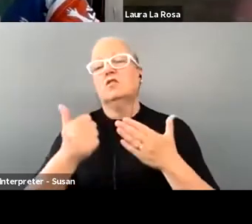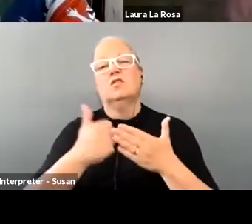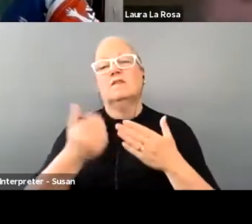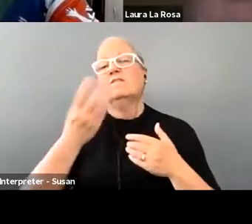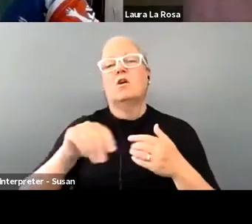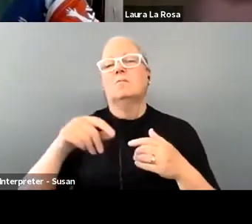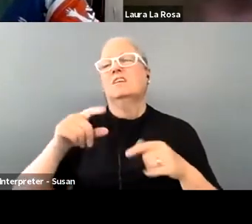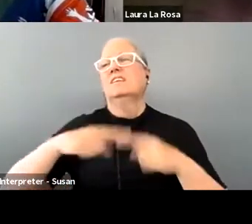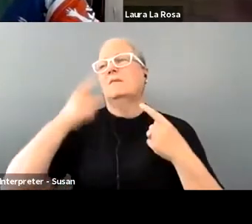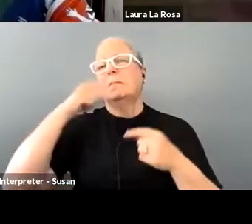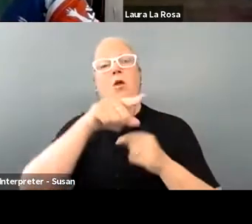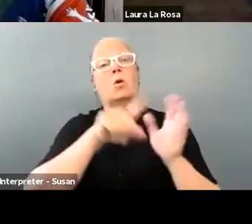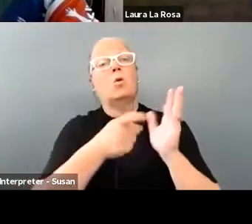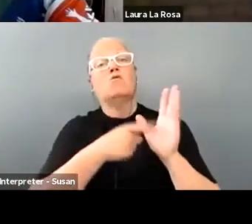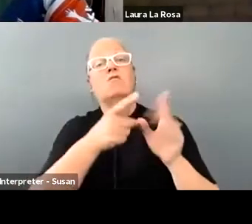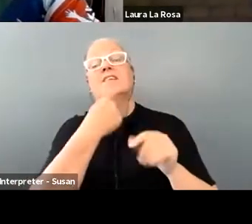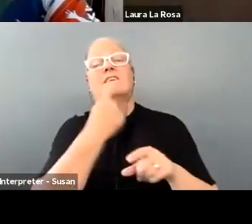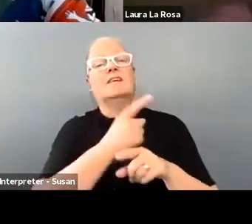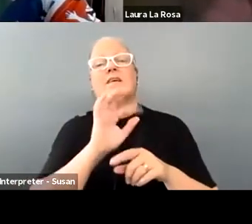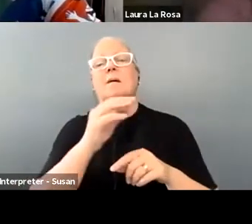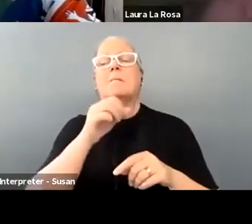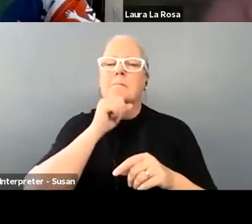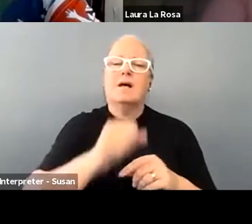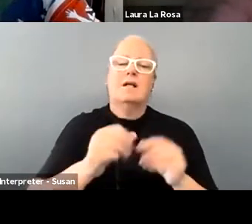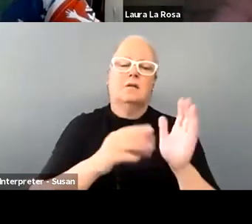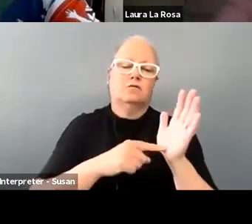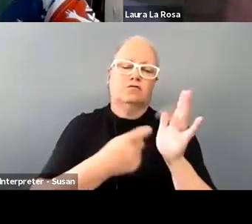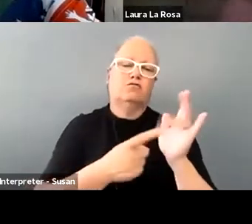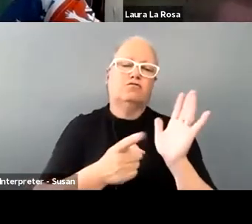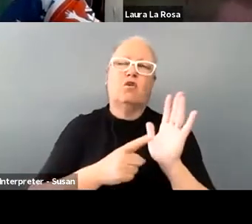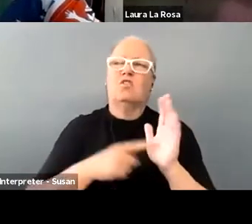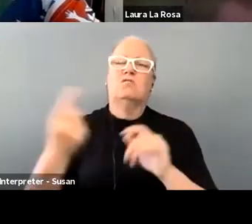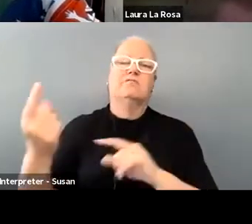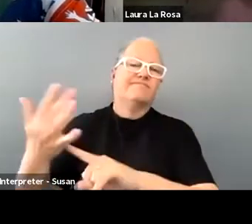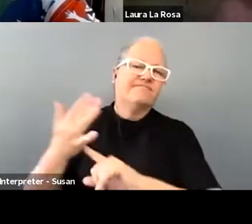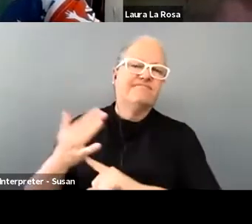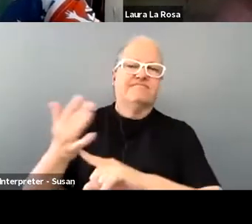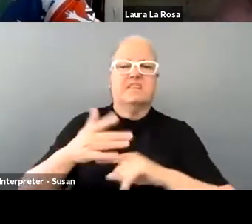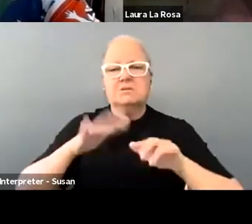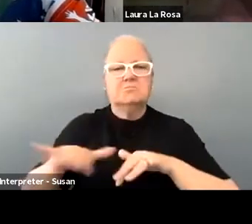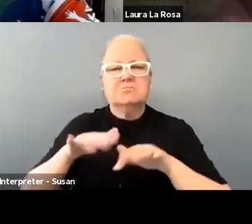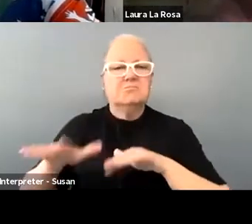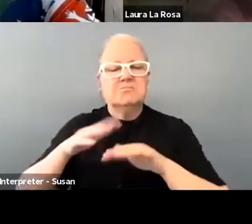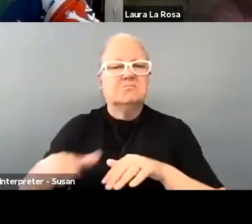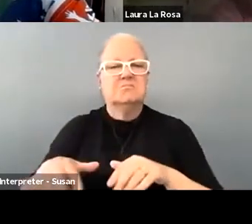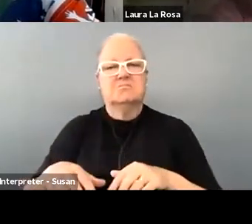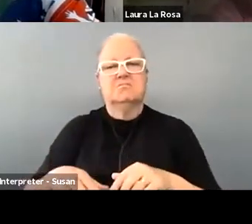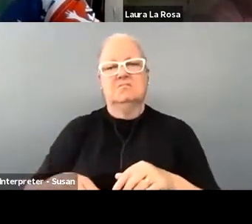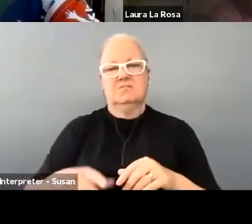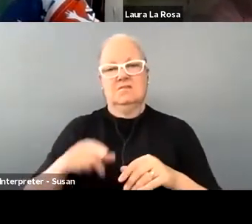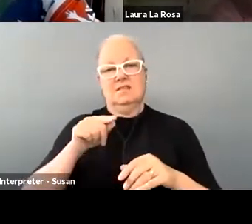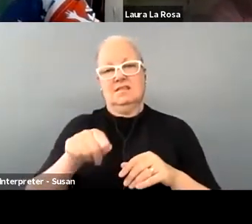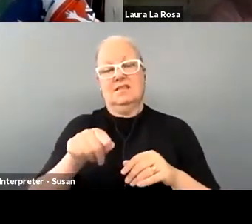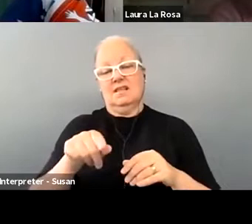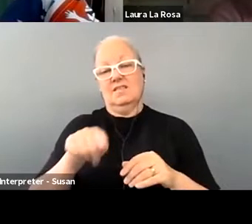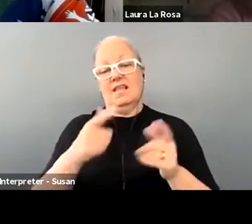of people from who Laura's talking about, male trolls, who use the language that I use to describe